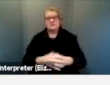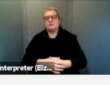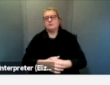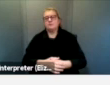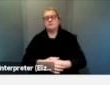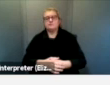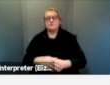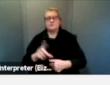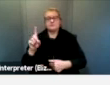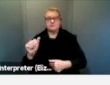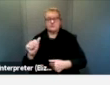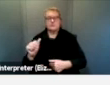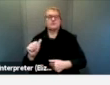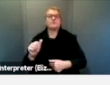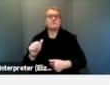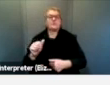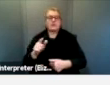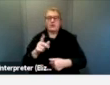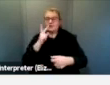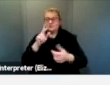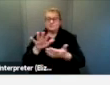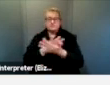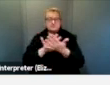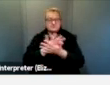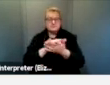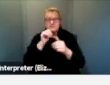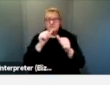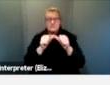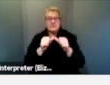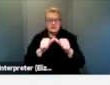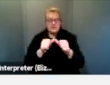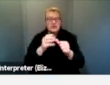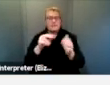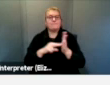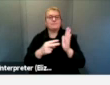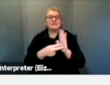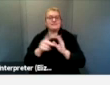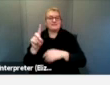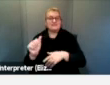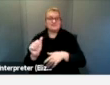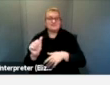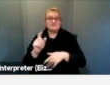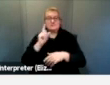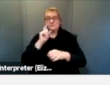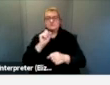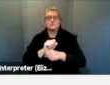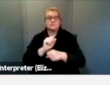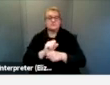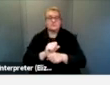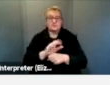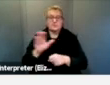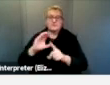Disabled people capitalized on ambiguities and inconsistencies in the meaning of disability to work their cases